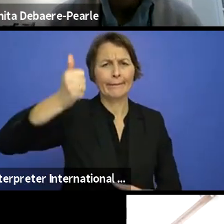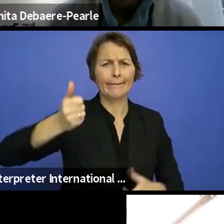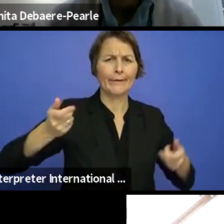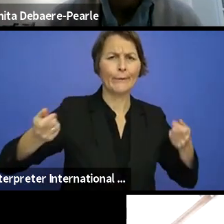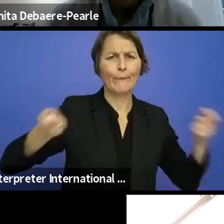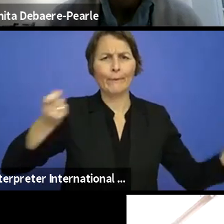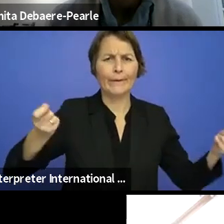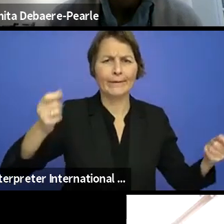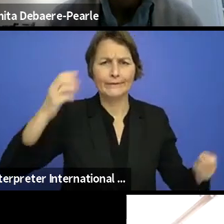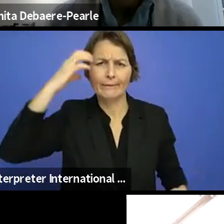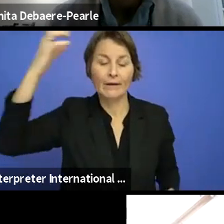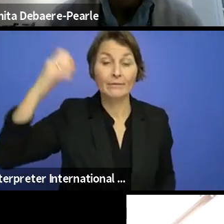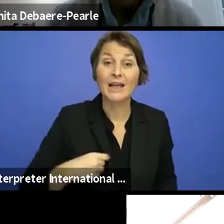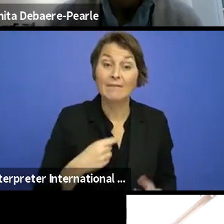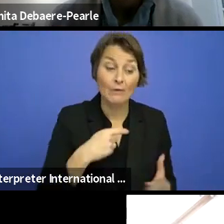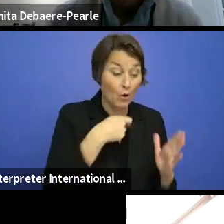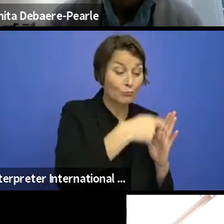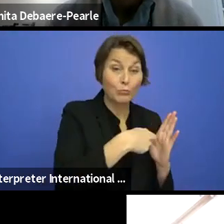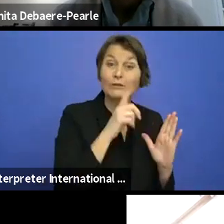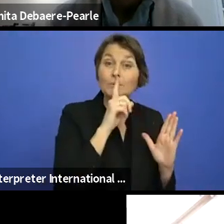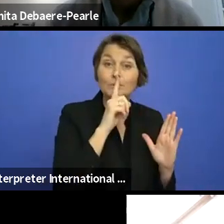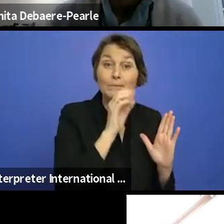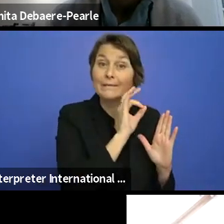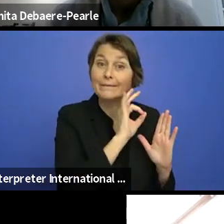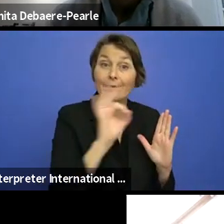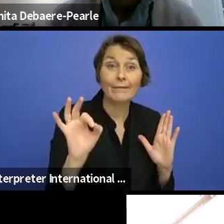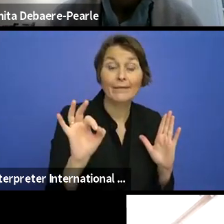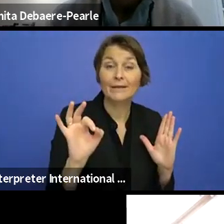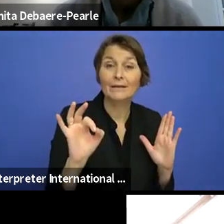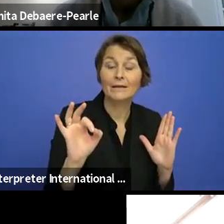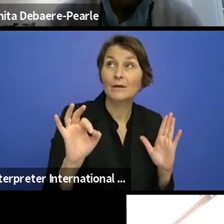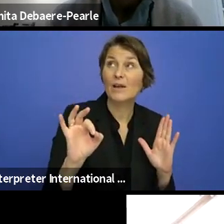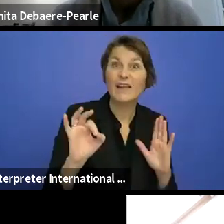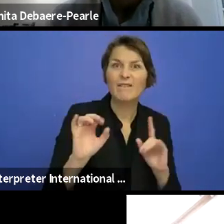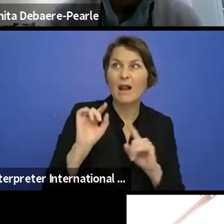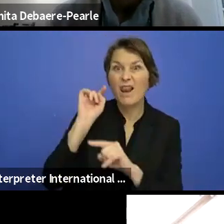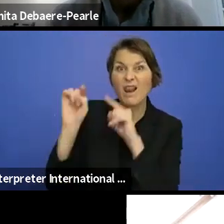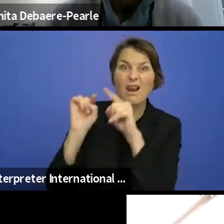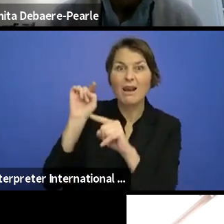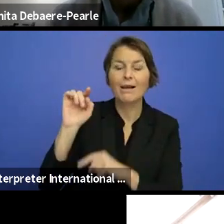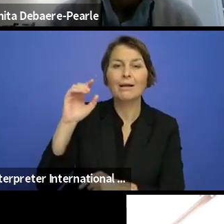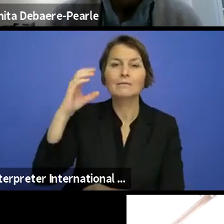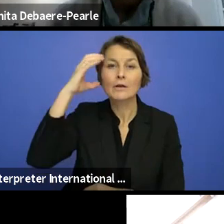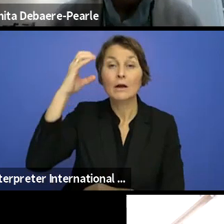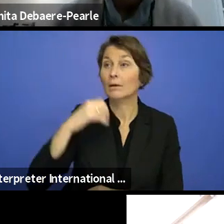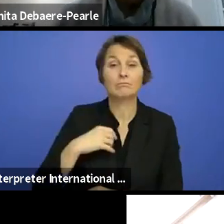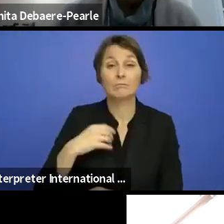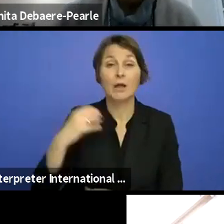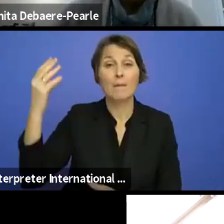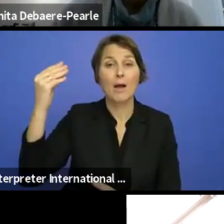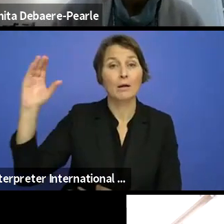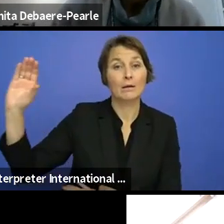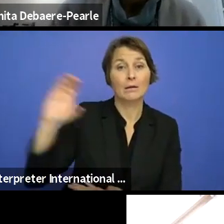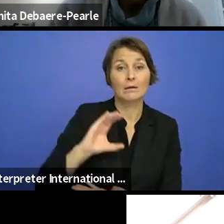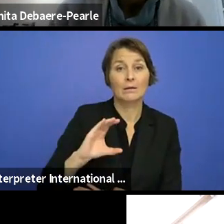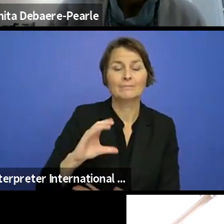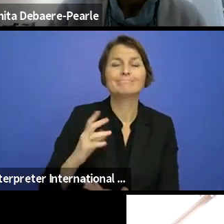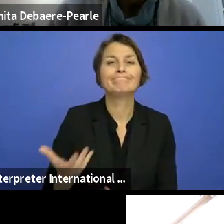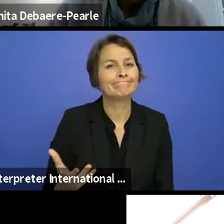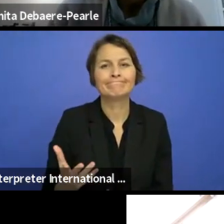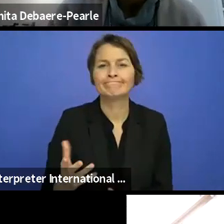to do with that, or is not in compliance with that, is critical with God or the state or the nation, then you don't get any funding. And this is something that we